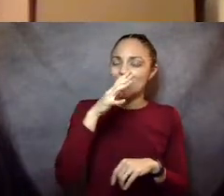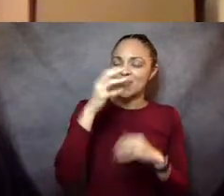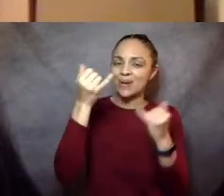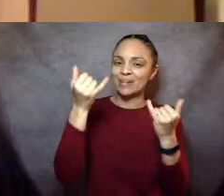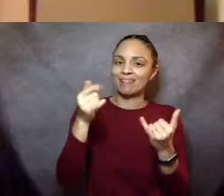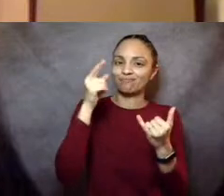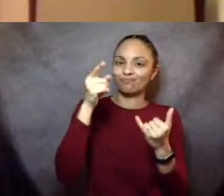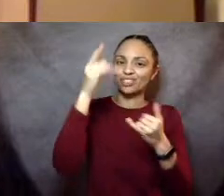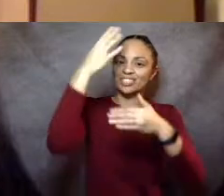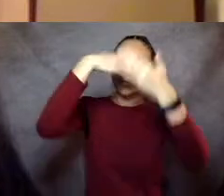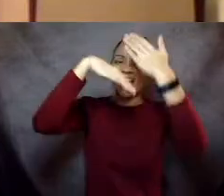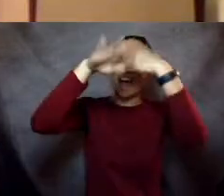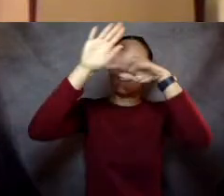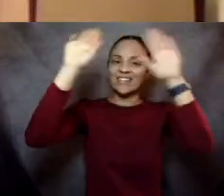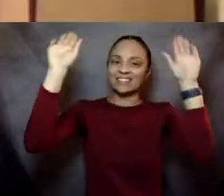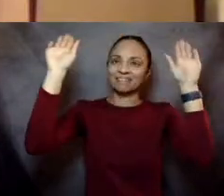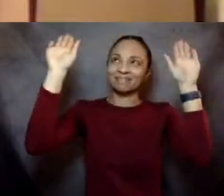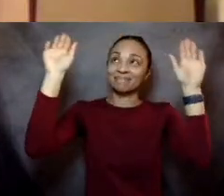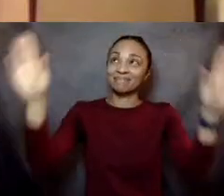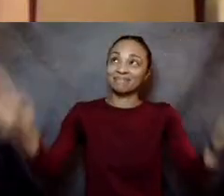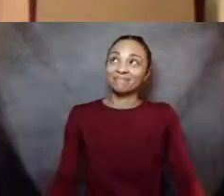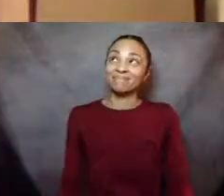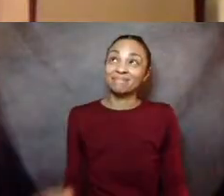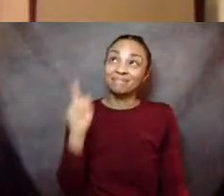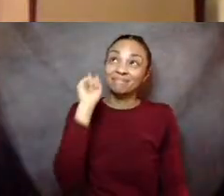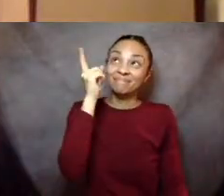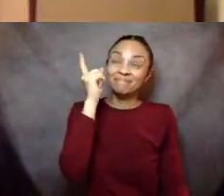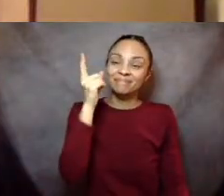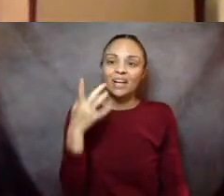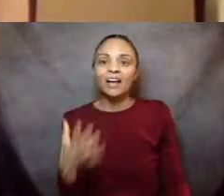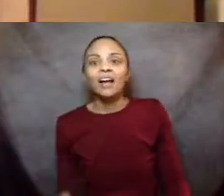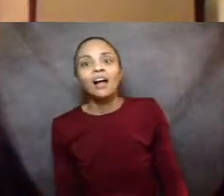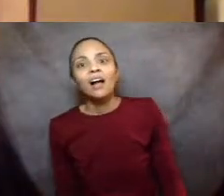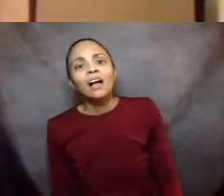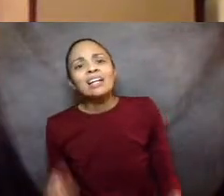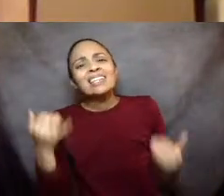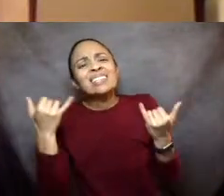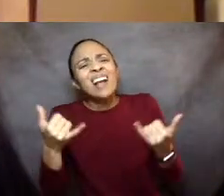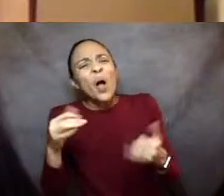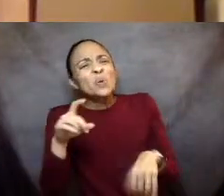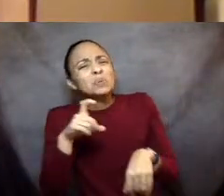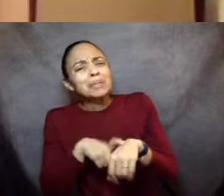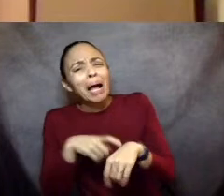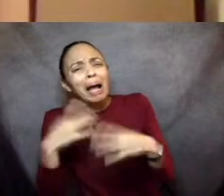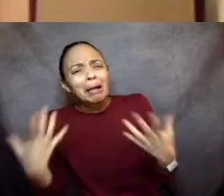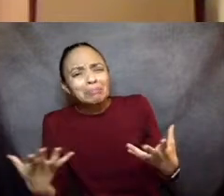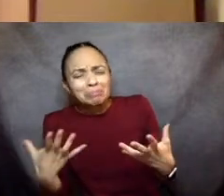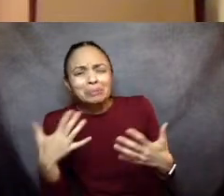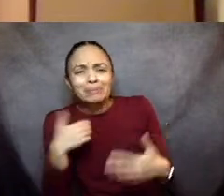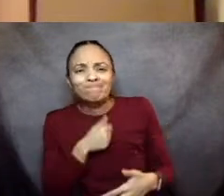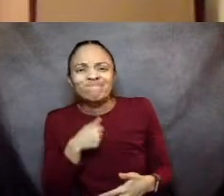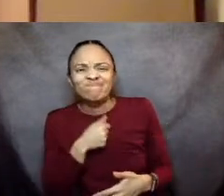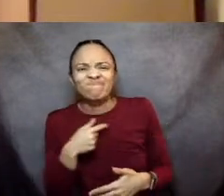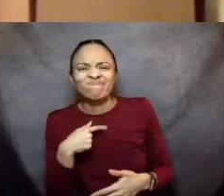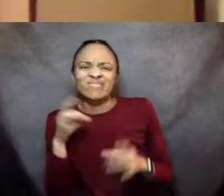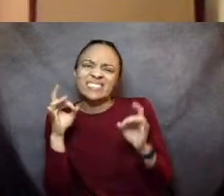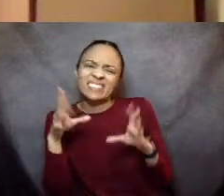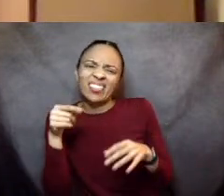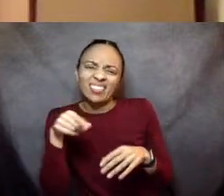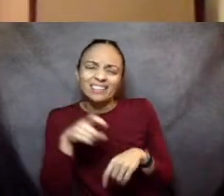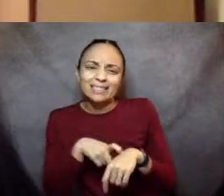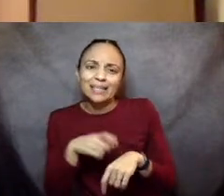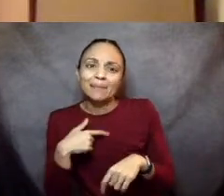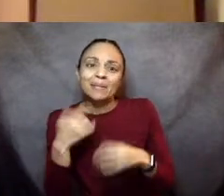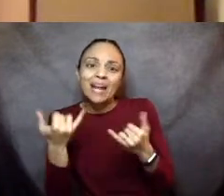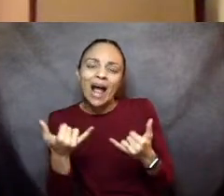You know, it's time. I know. Isn't that horrible? I hate this part, I don't love. But it's time to bring